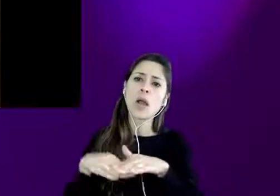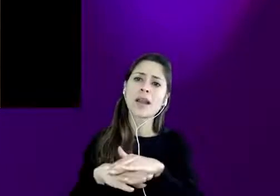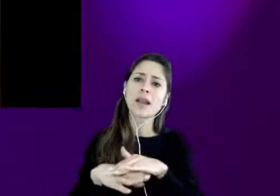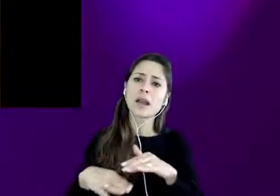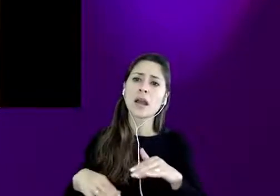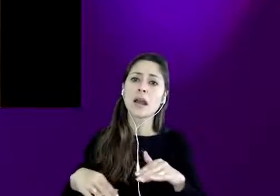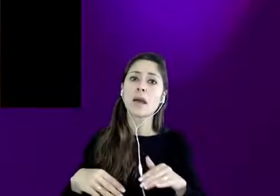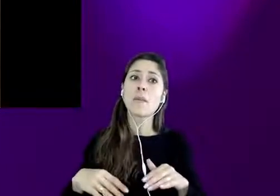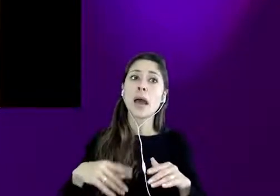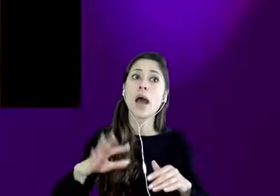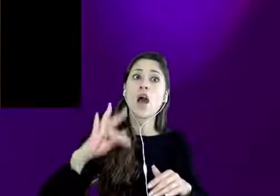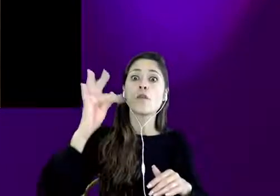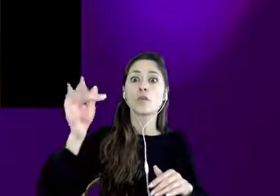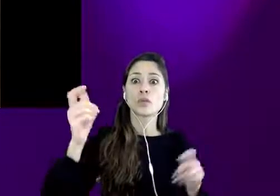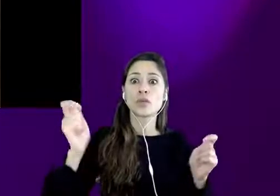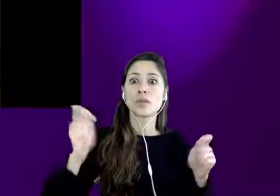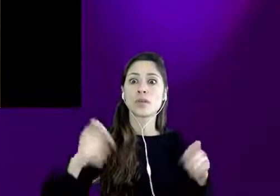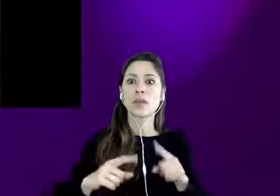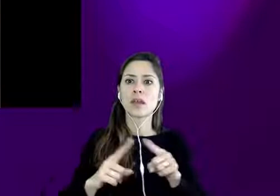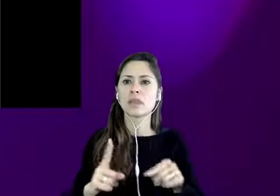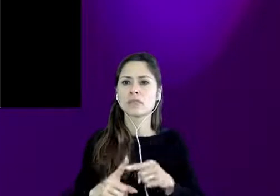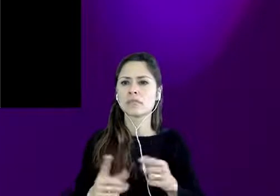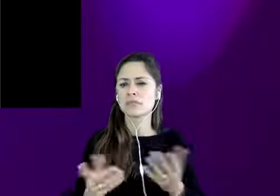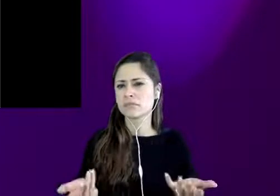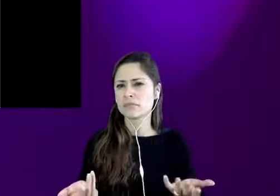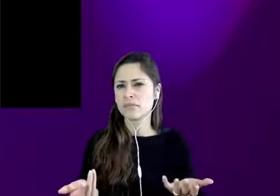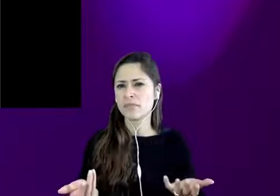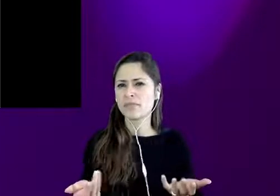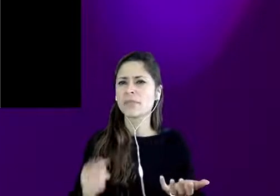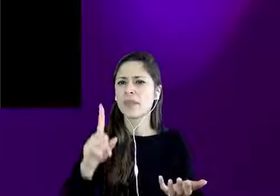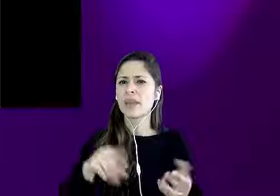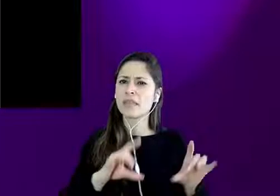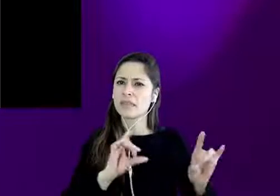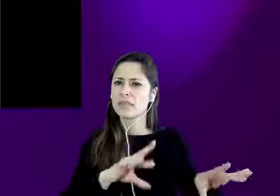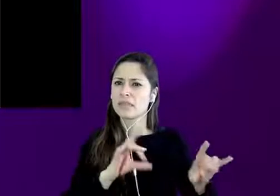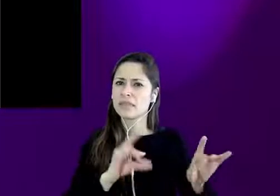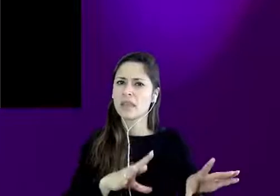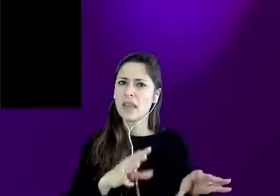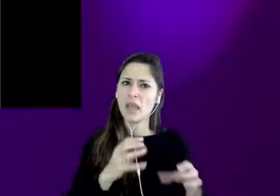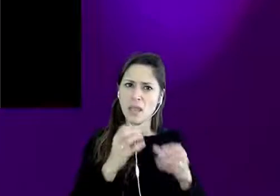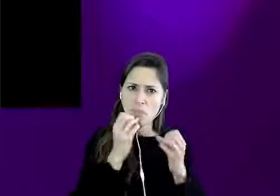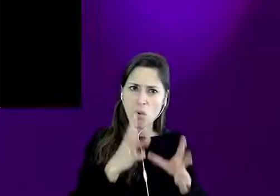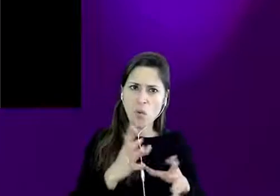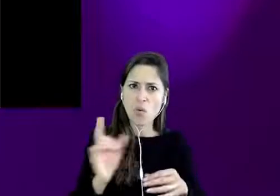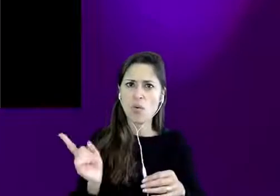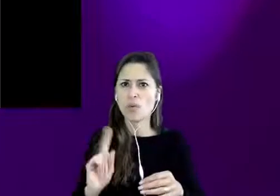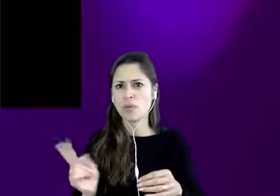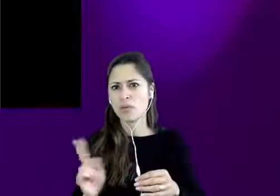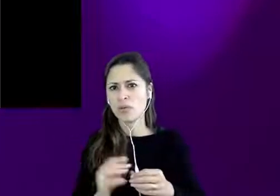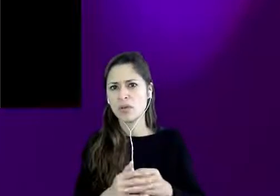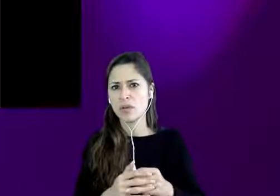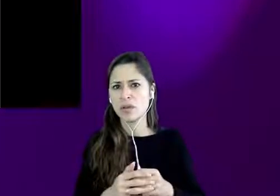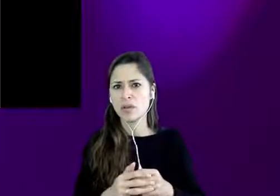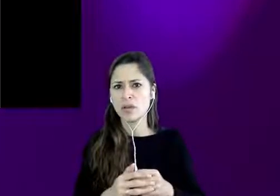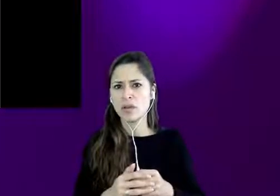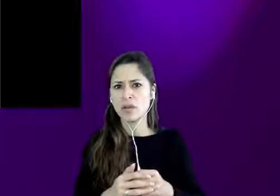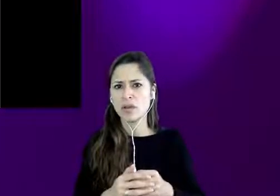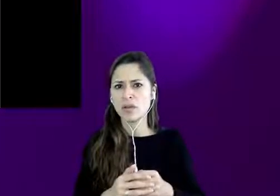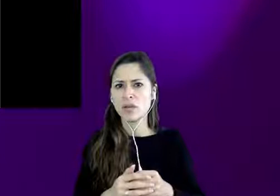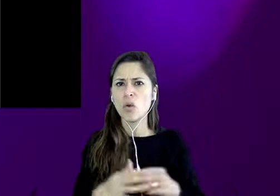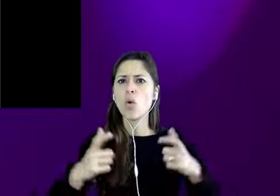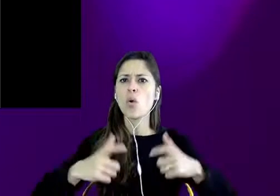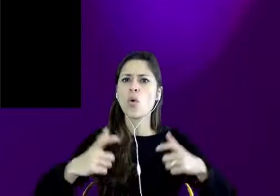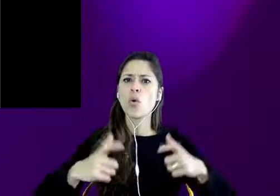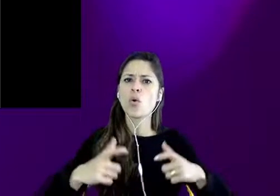of egg freezing reproducible? Now, where are they getting information? And here's a little bit annoying, upsetting in a